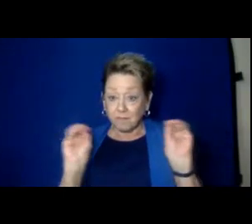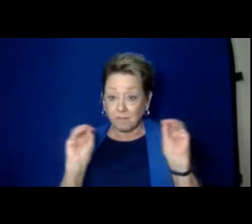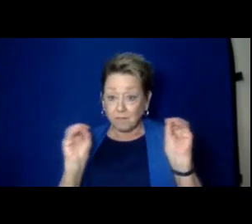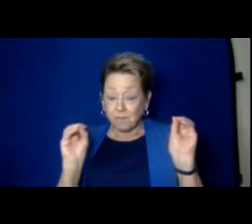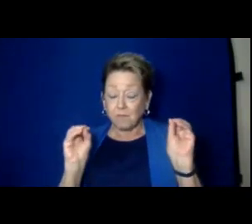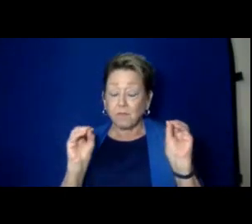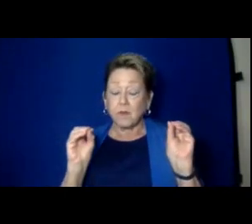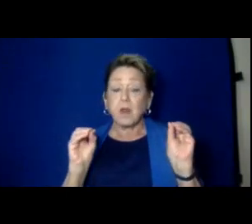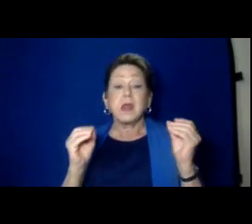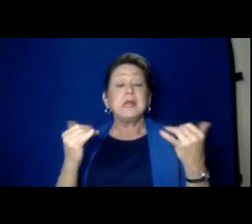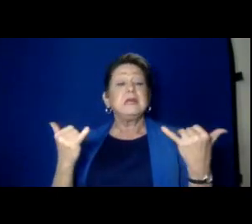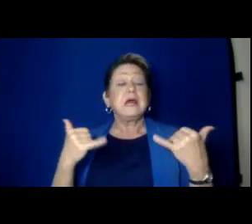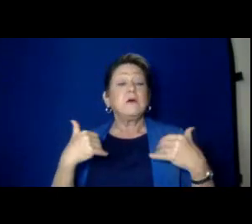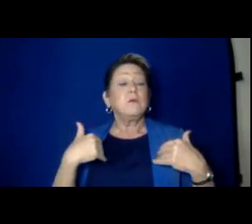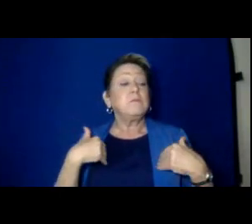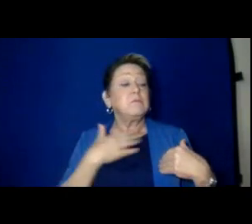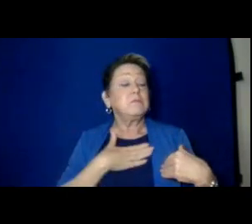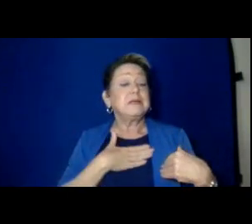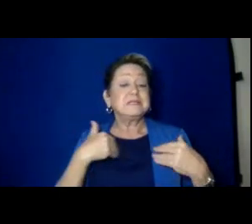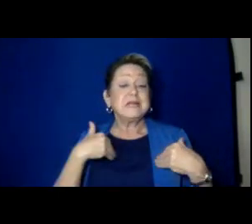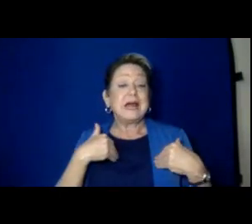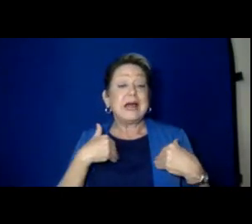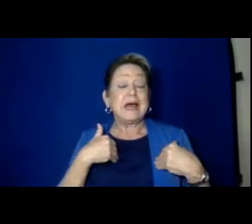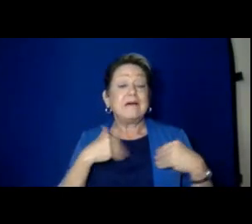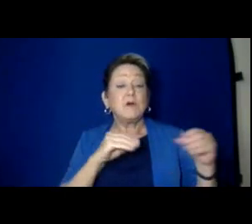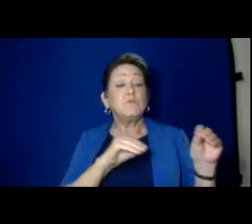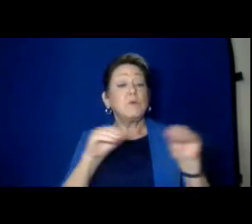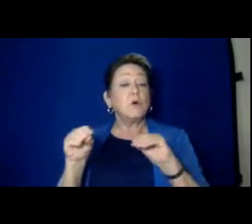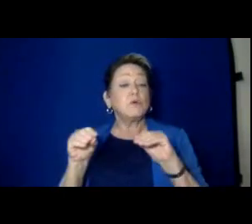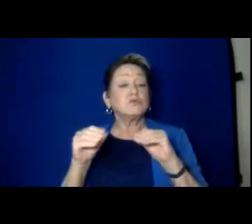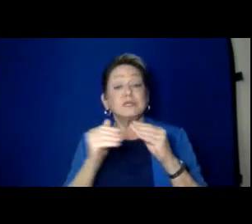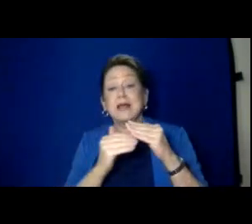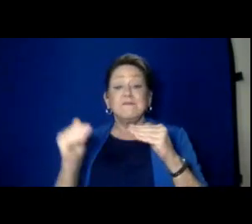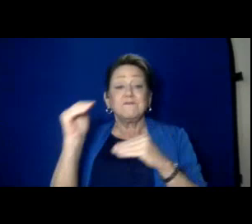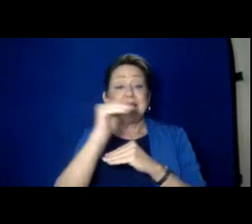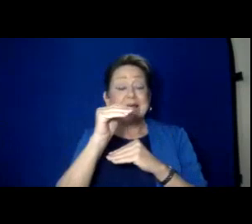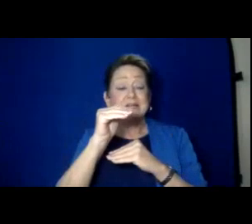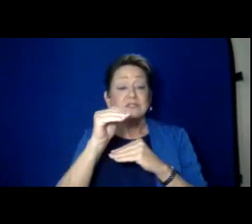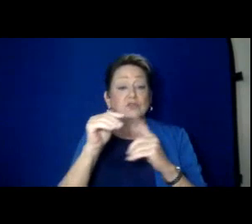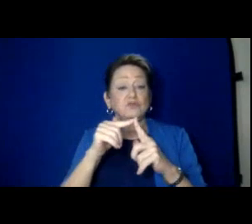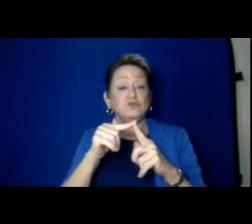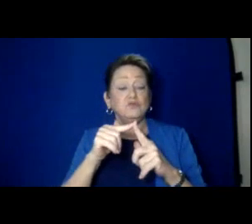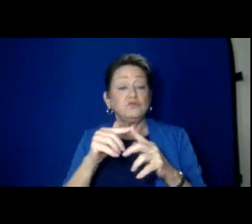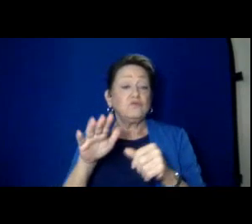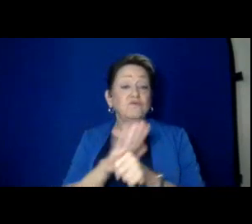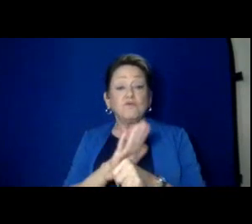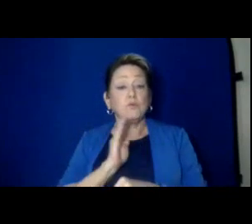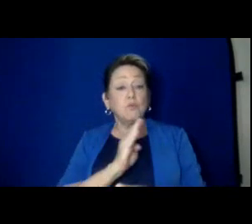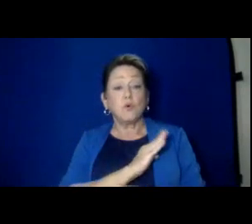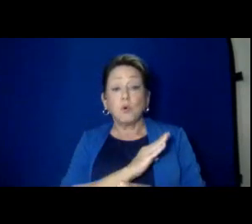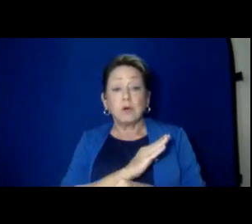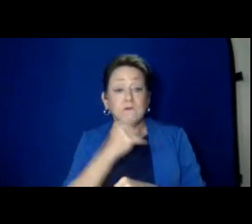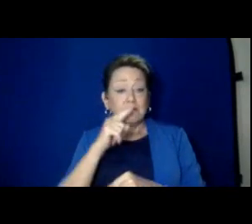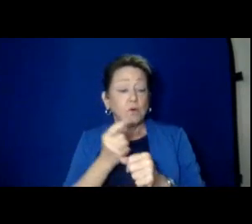I would like to entertain a motion to advance this resolution to the full board for next week's meeting.